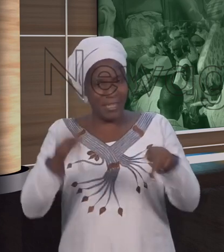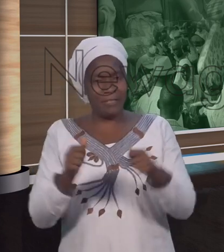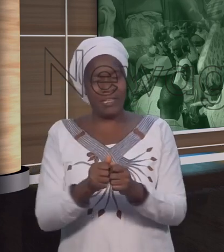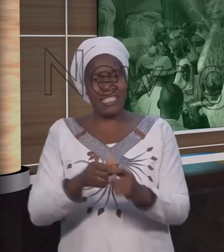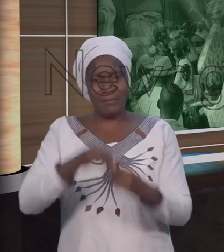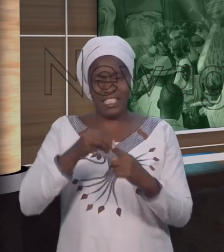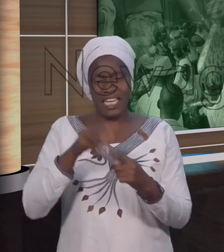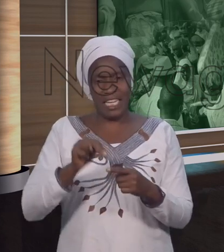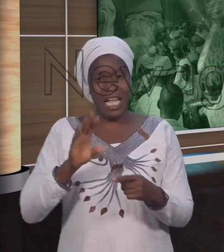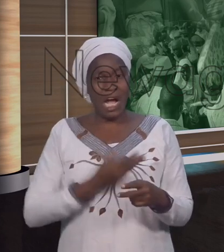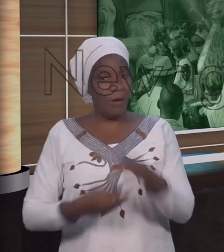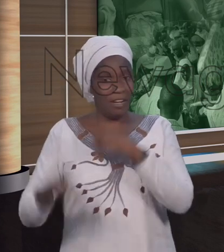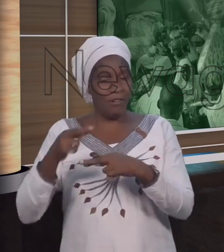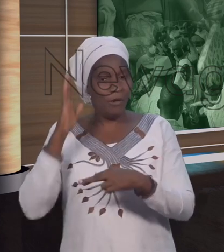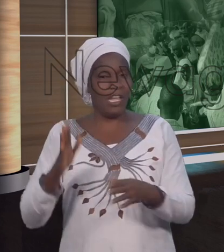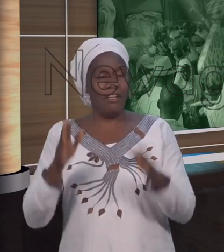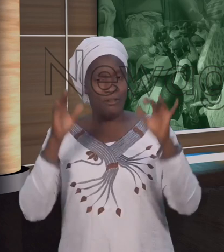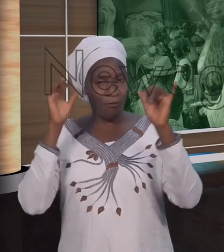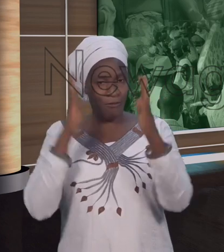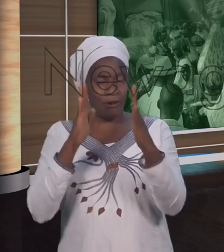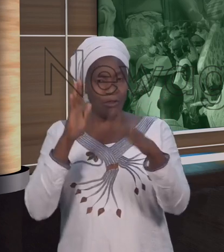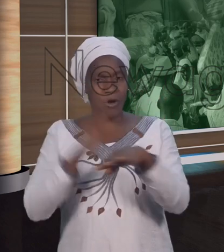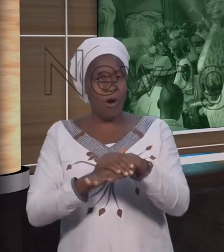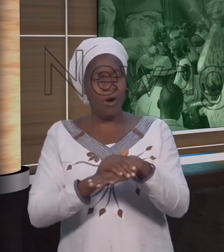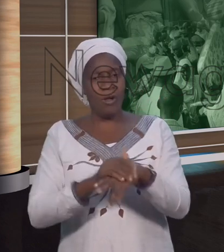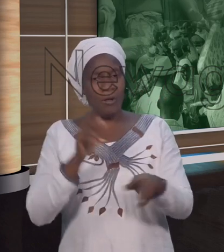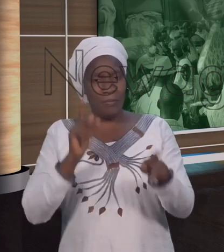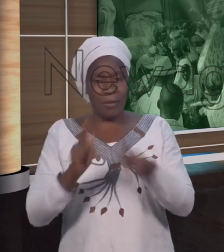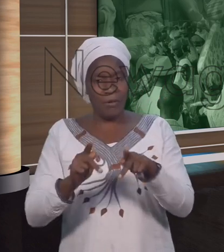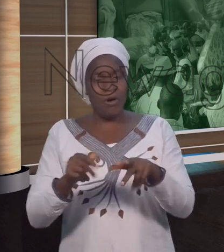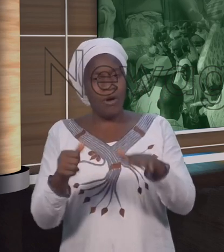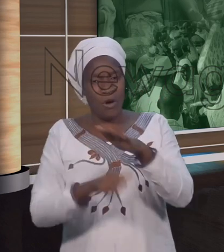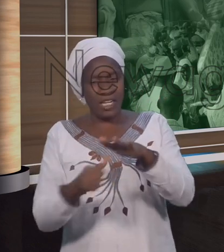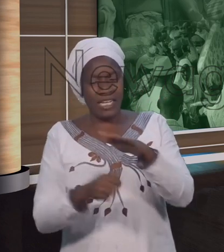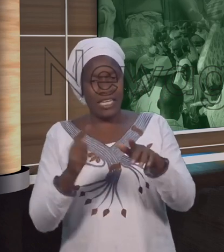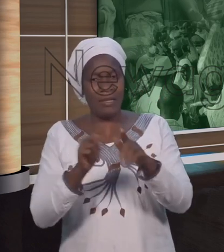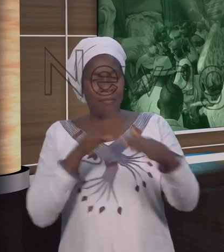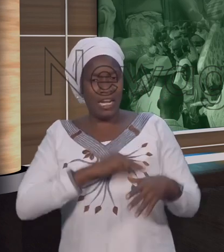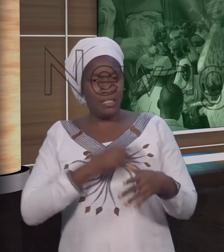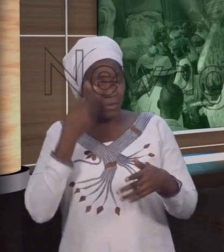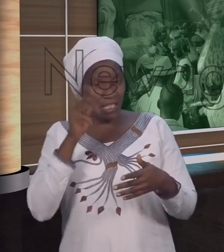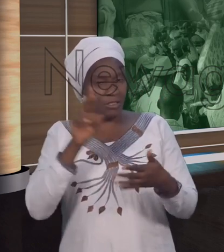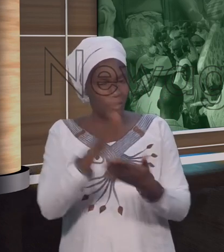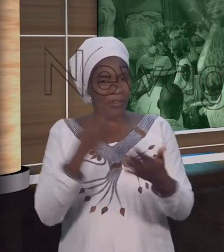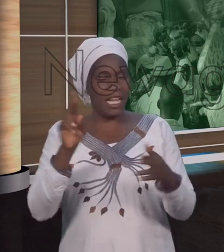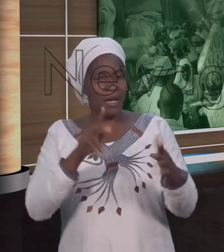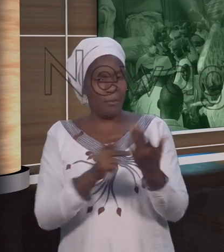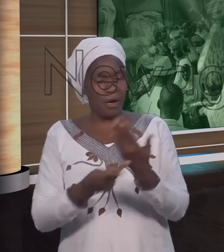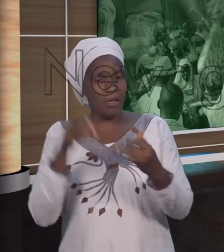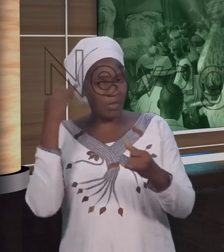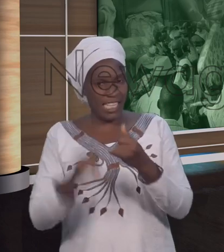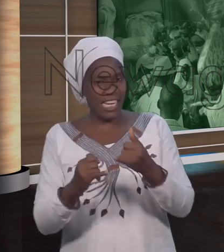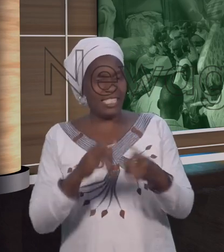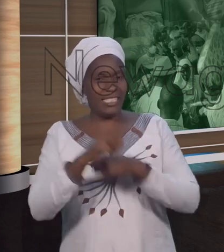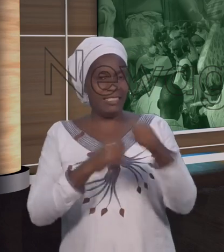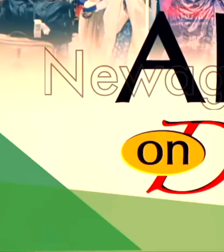Special Needs. Our review will spill over to include some agencies on that ministry to see activities they were engaged in towards